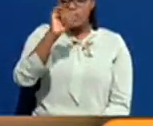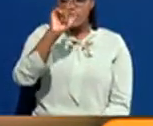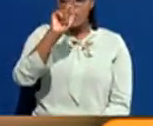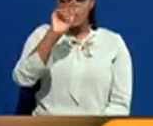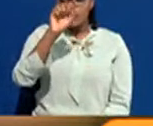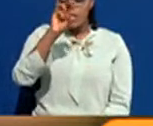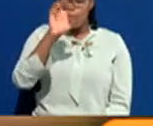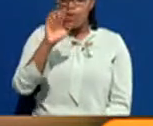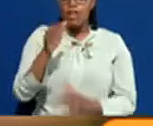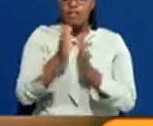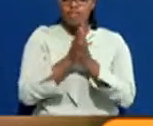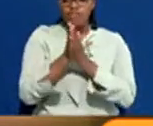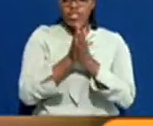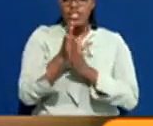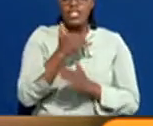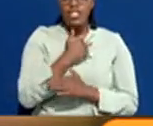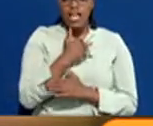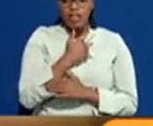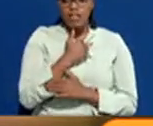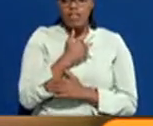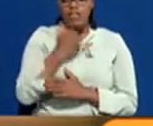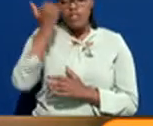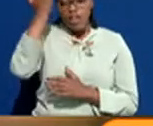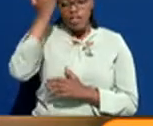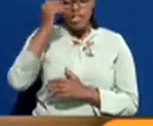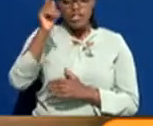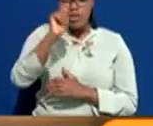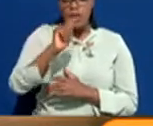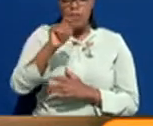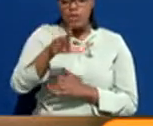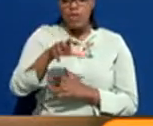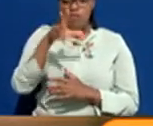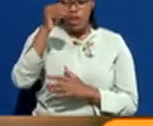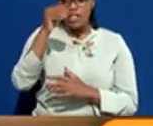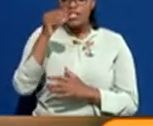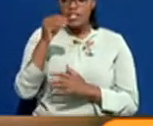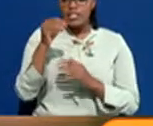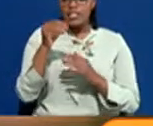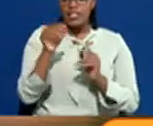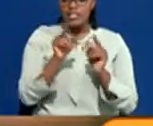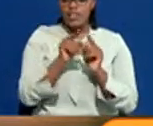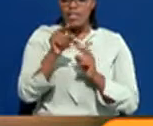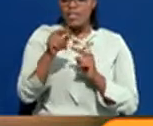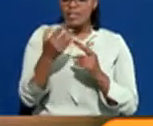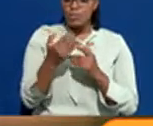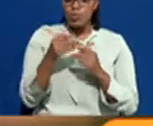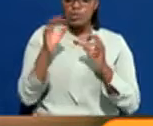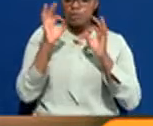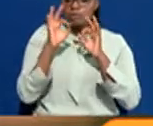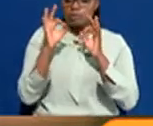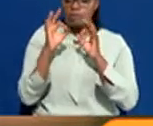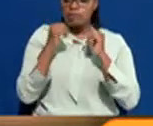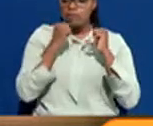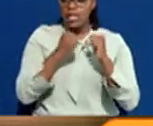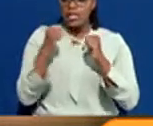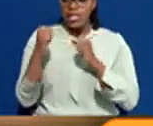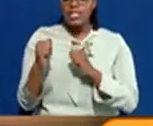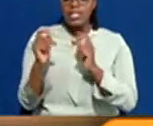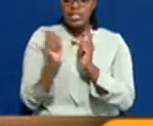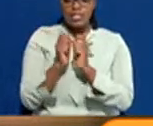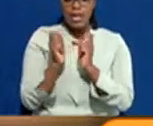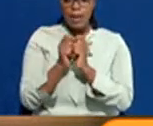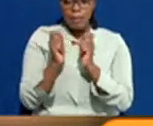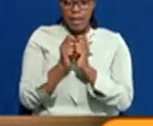interest in. The tribunal findings make for real disturbing reading. It paints the